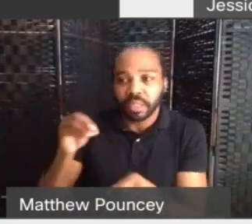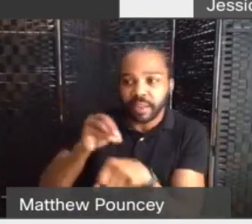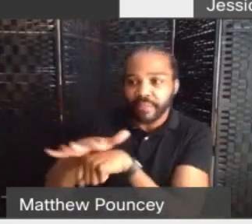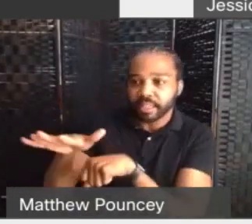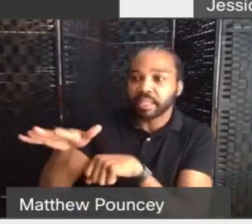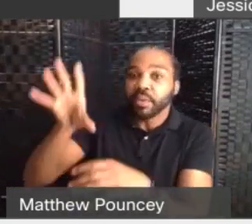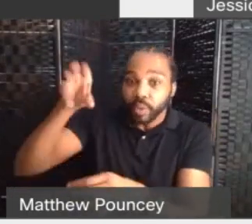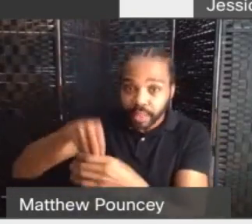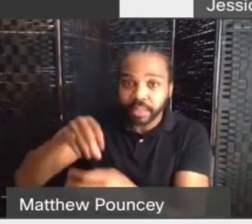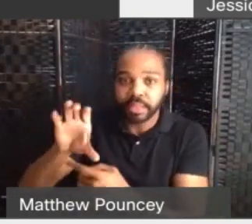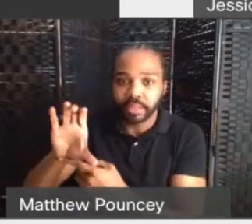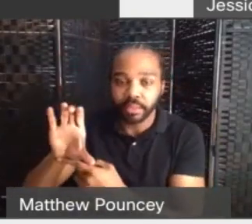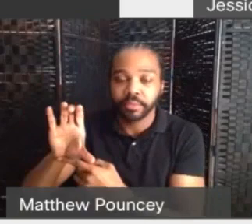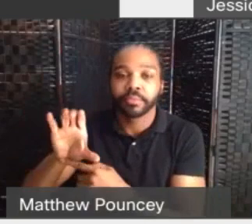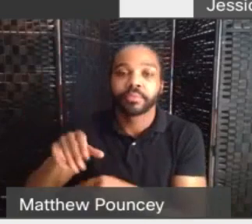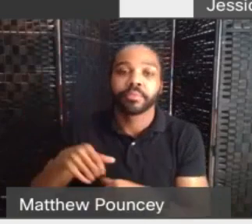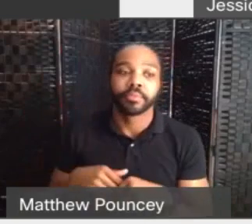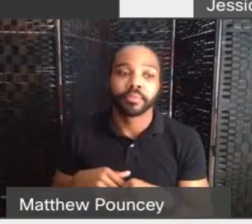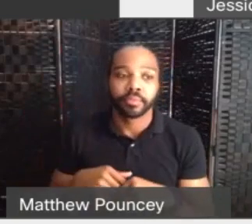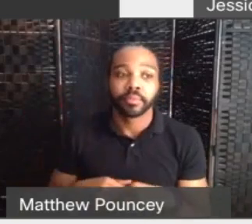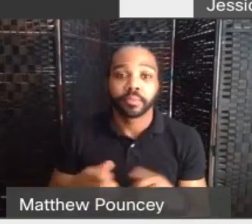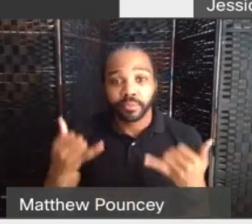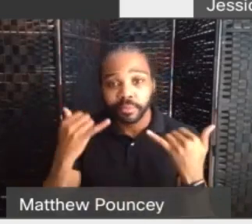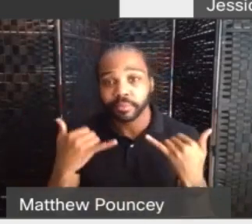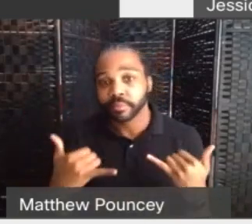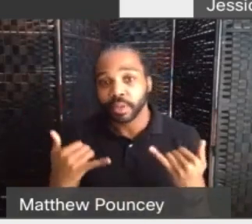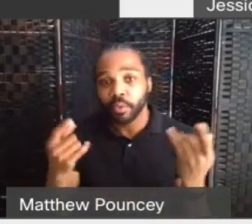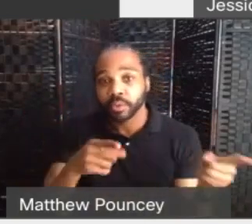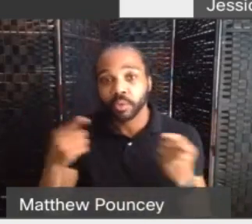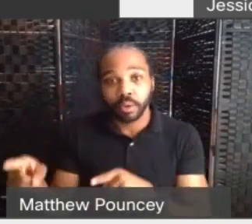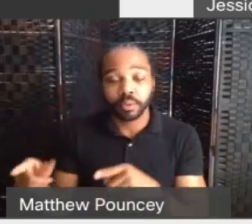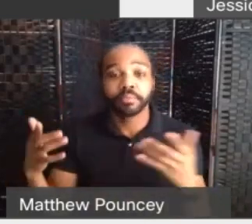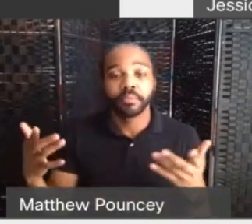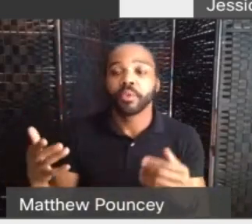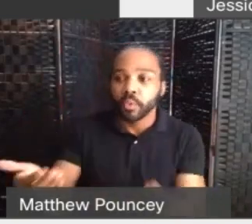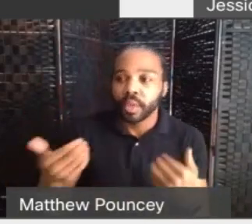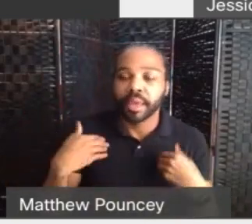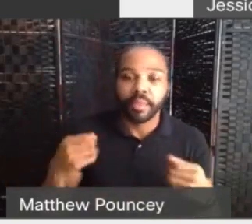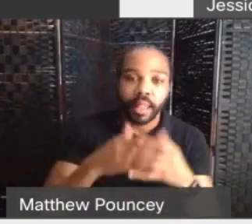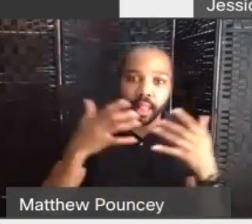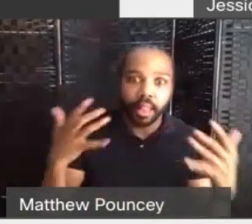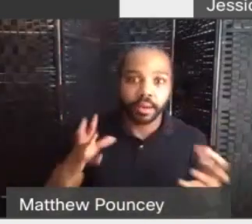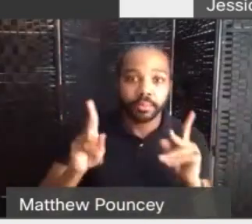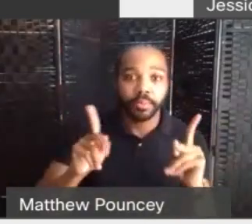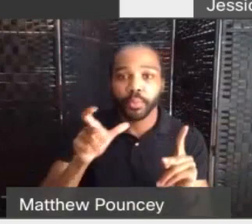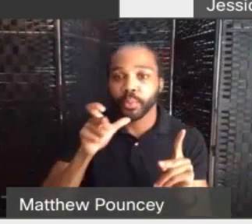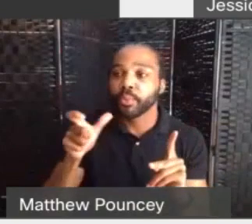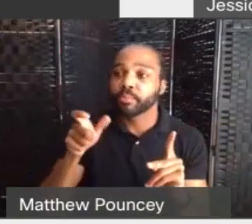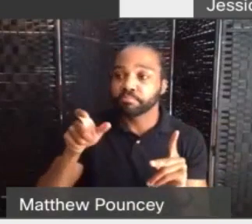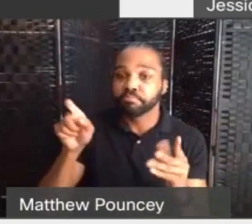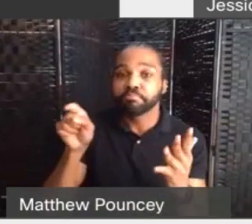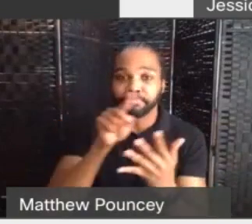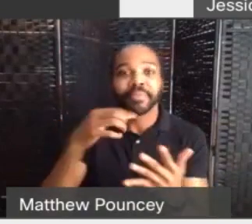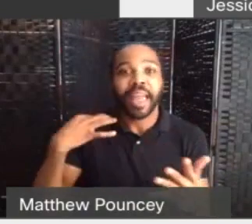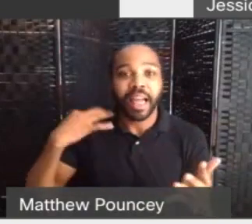DC. So right now what's happening is that we have a lot of people that are now eligible that